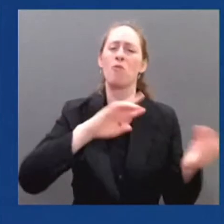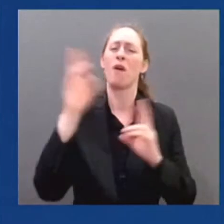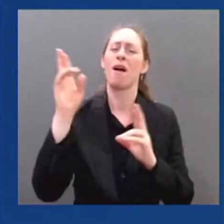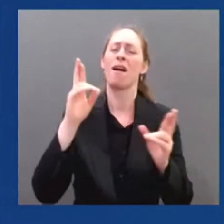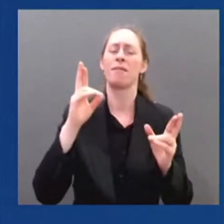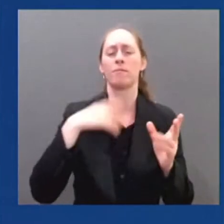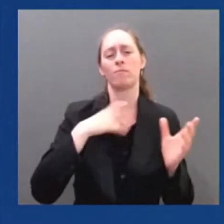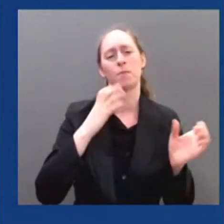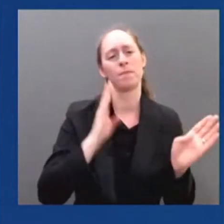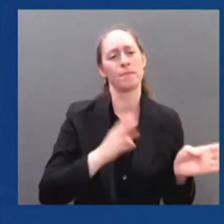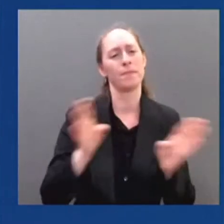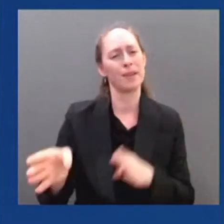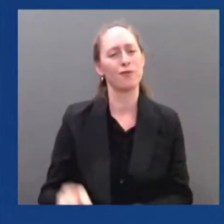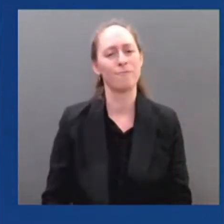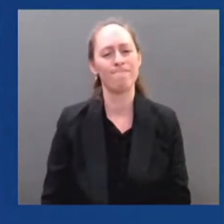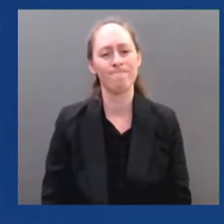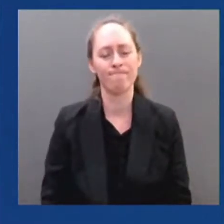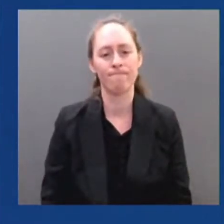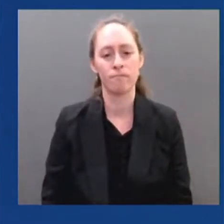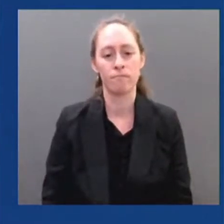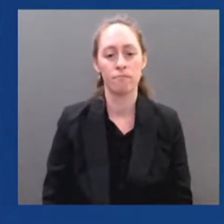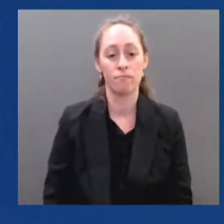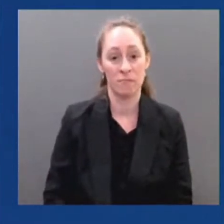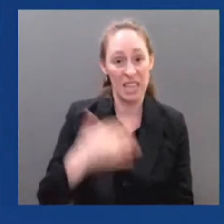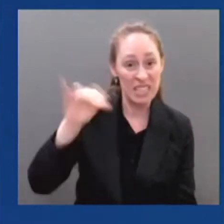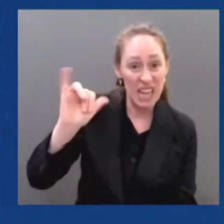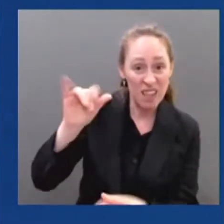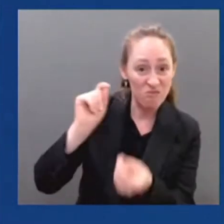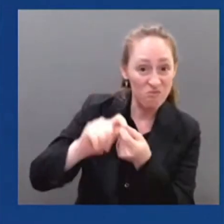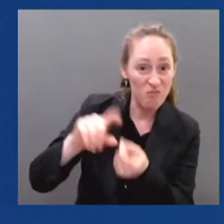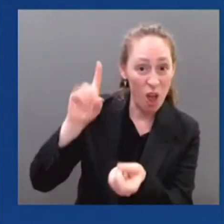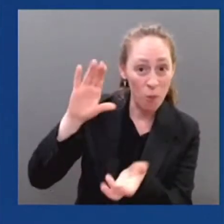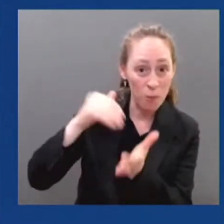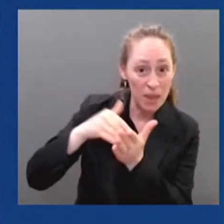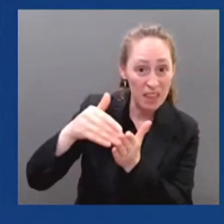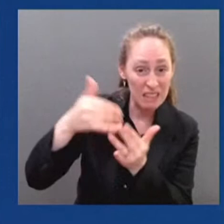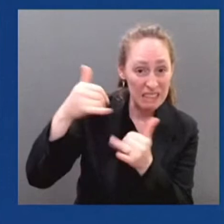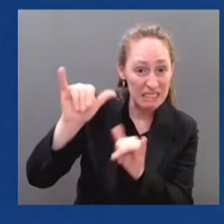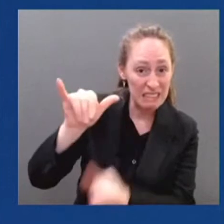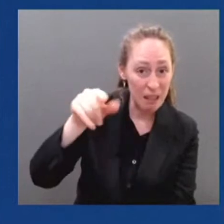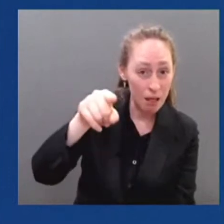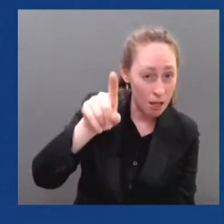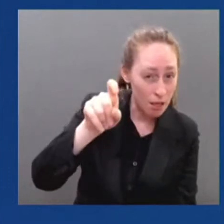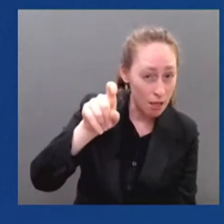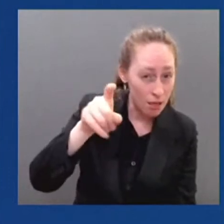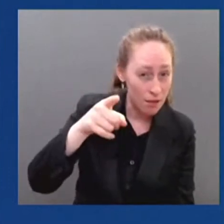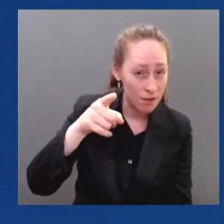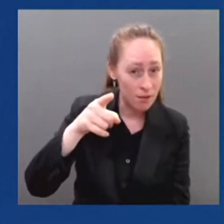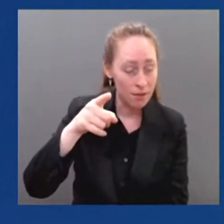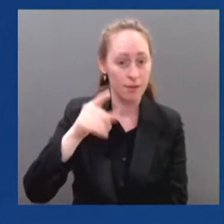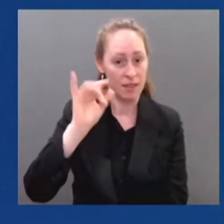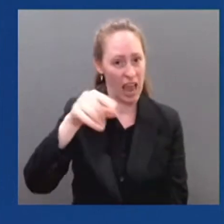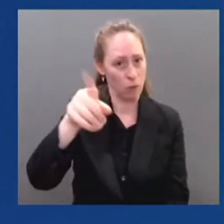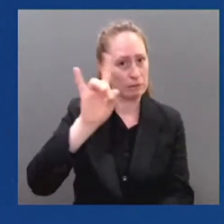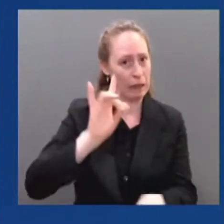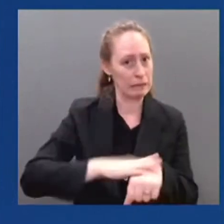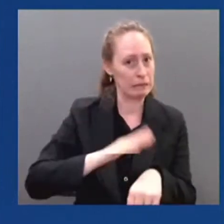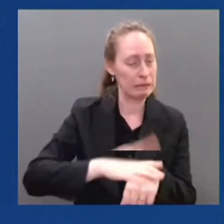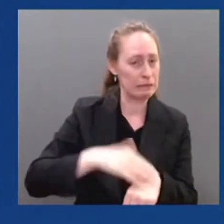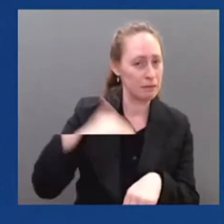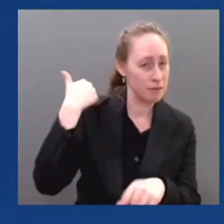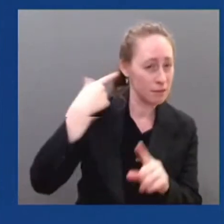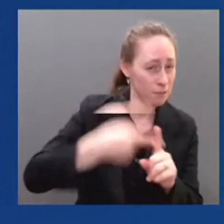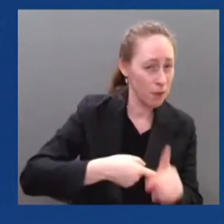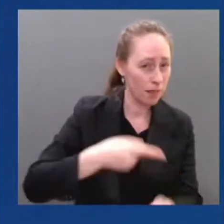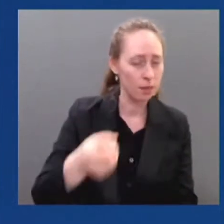the projections that you've been seeing, since that was a warning you had made last month? Yes, that was a couple of months ago, and I said it was one of the many things that we were